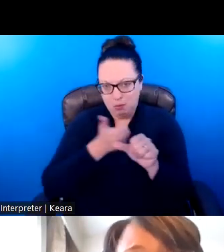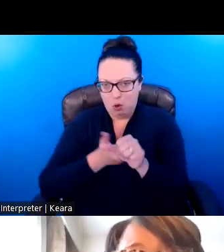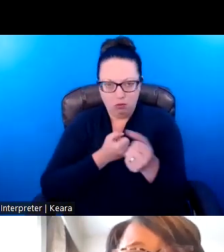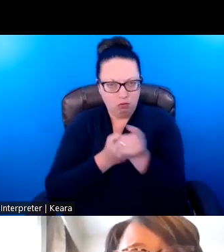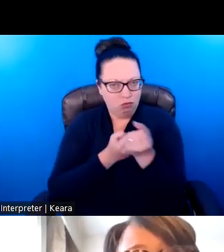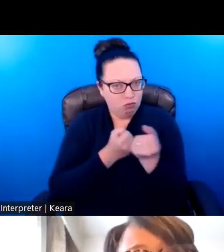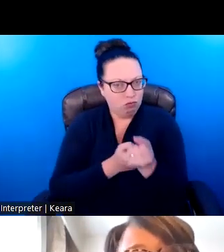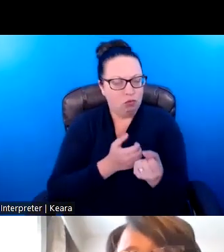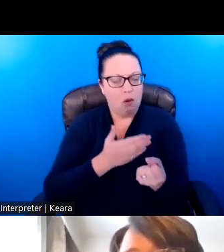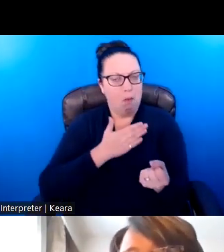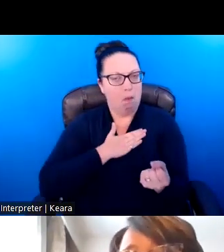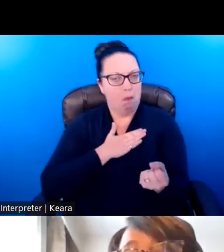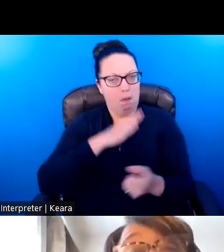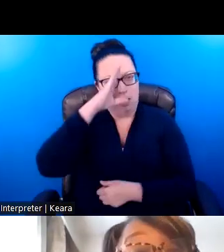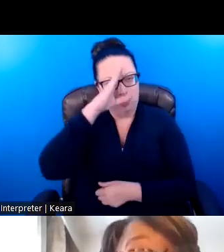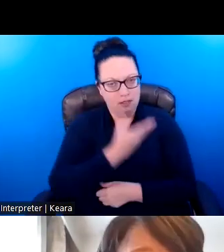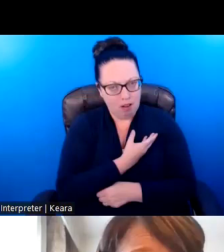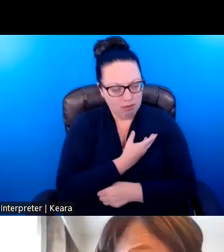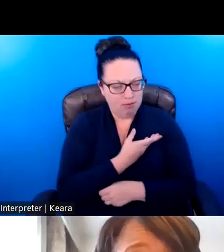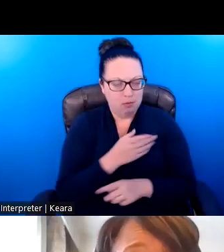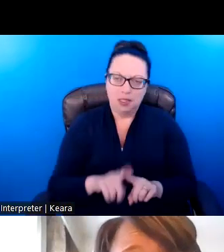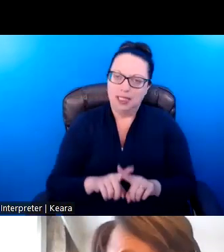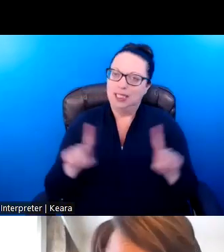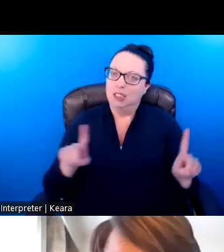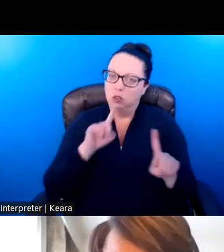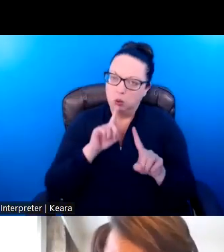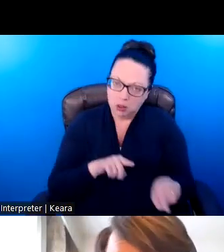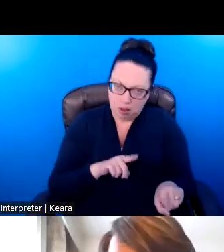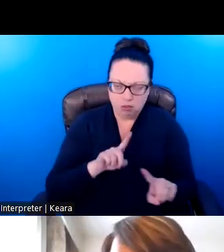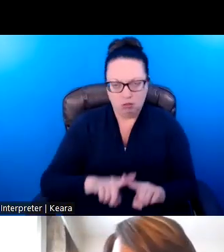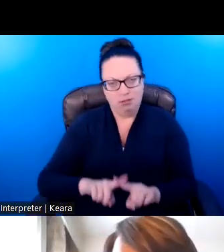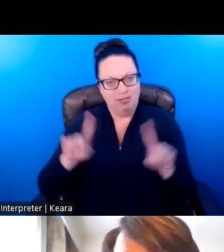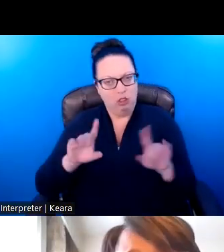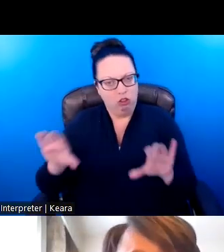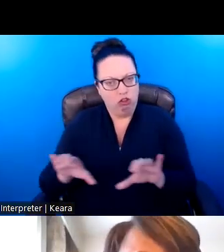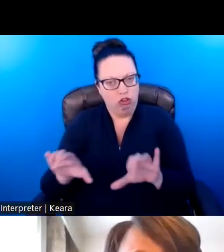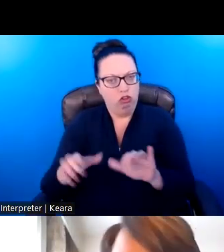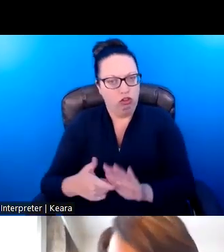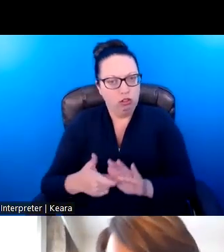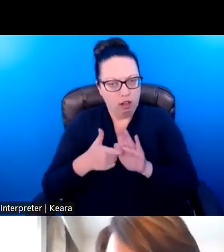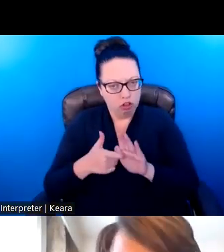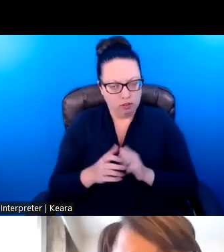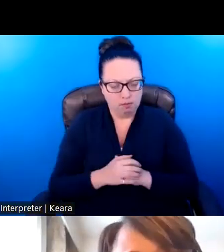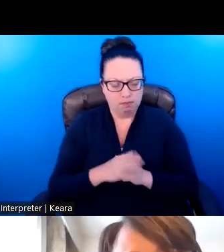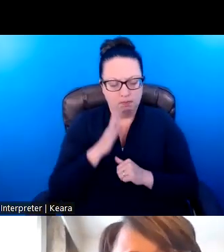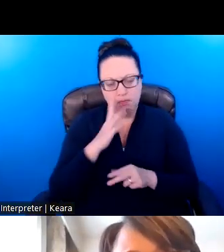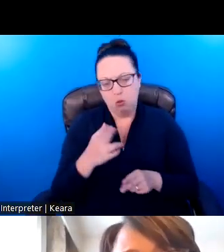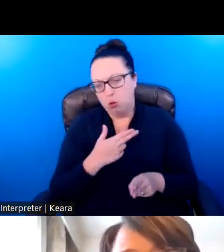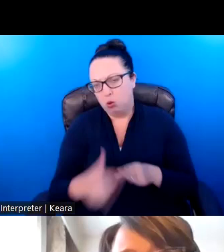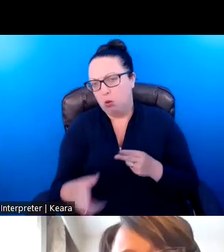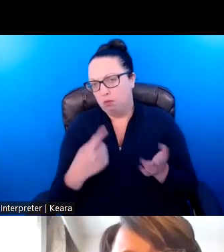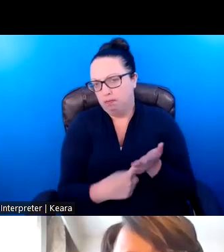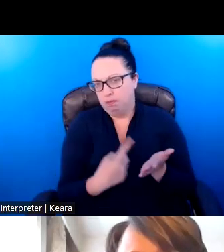son has been a different response or a different action. I will briefly go over really